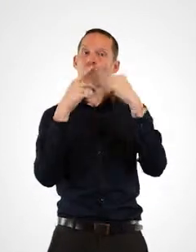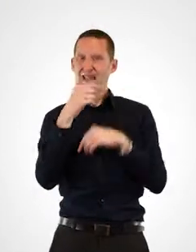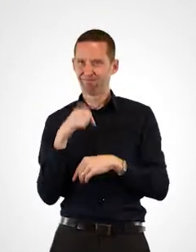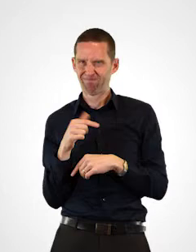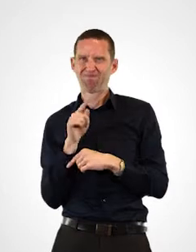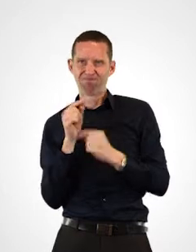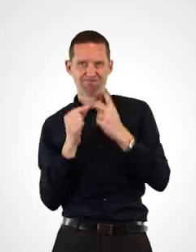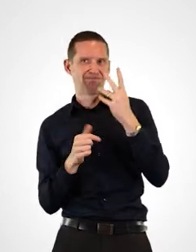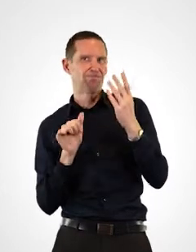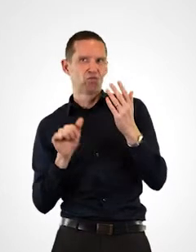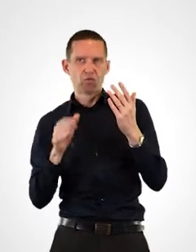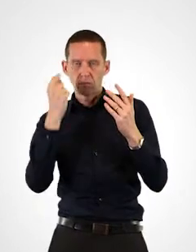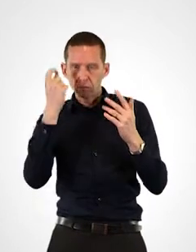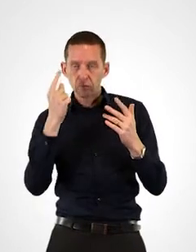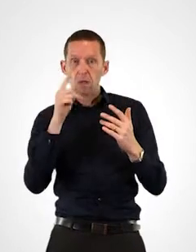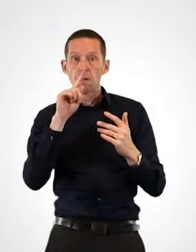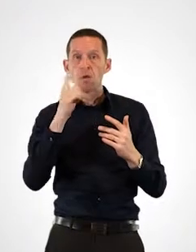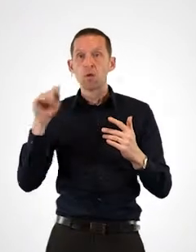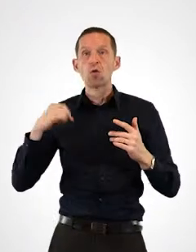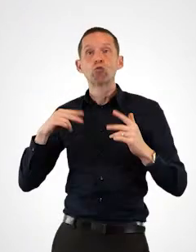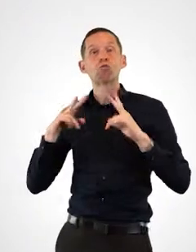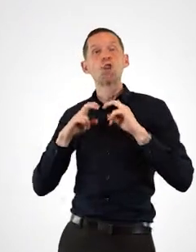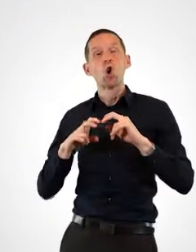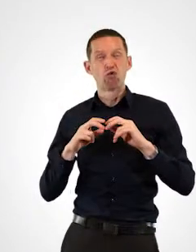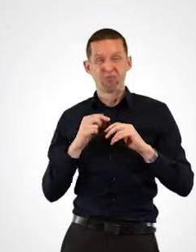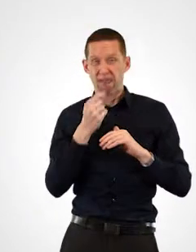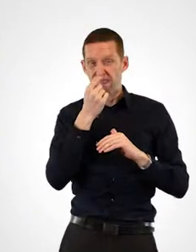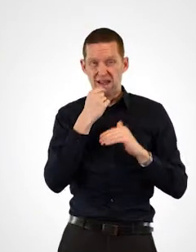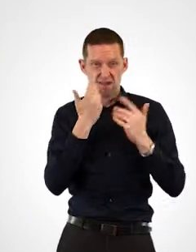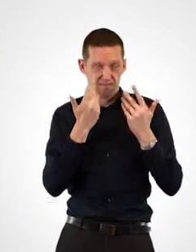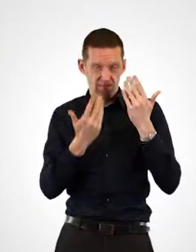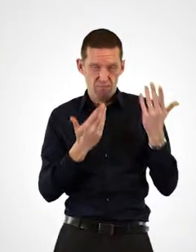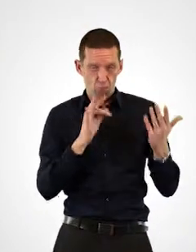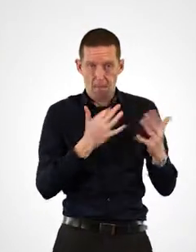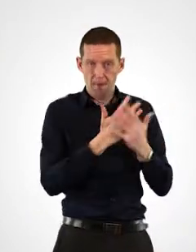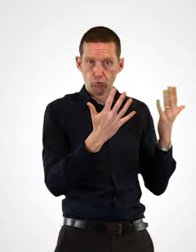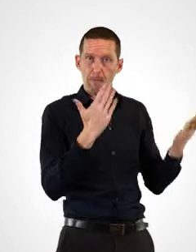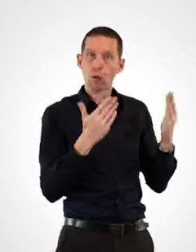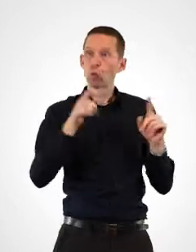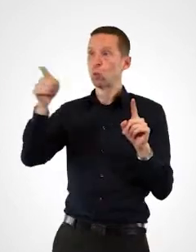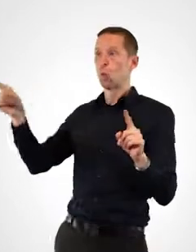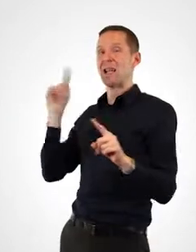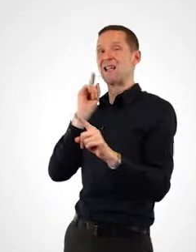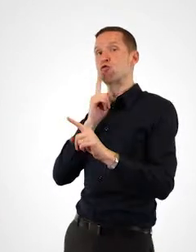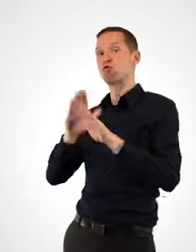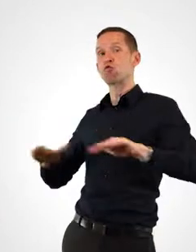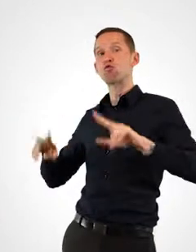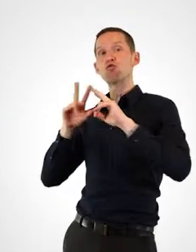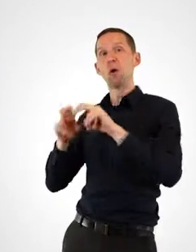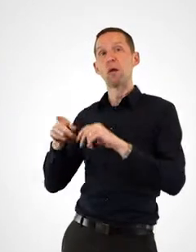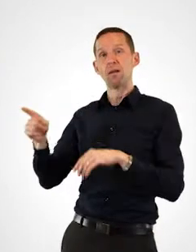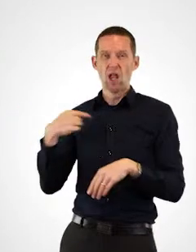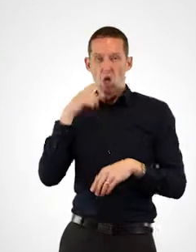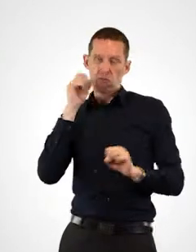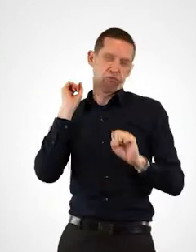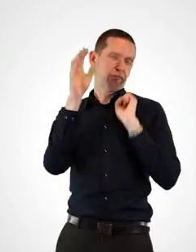to. And yet the research we have done has been thin, where compared to in the world of hearing children, we could fill this room